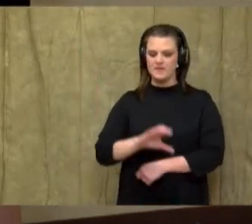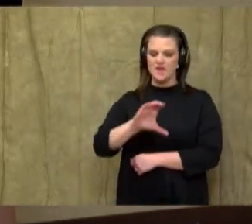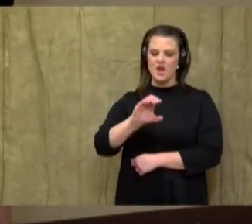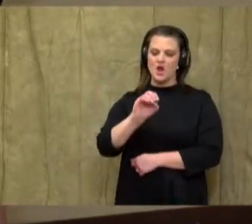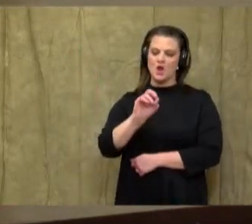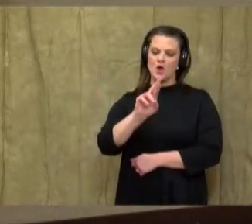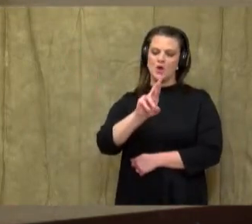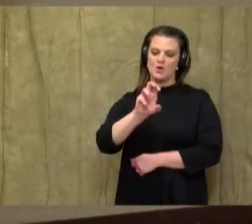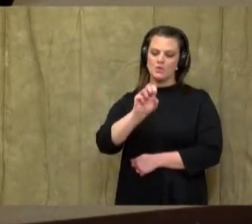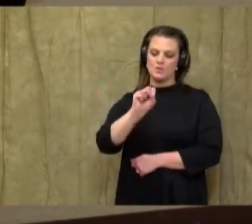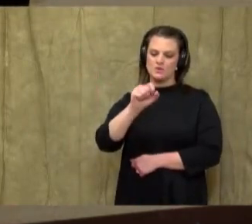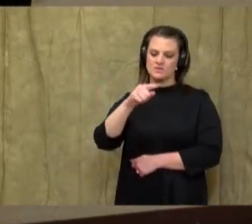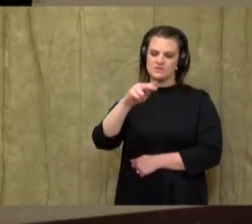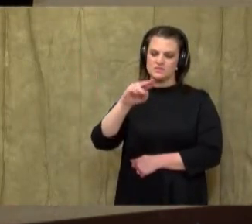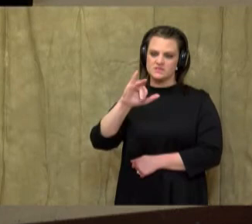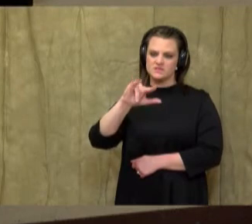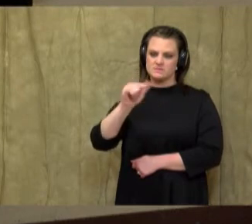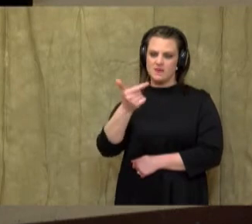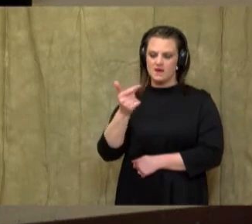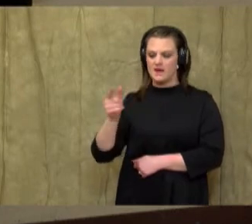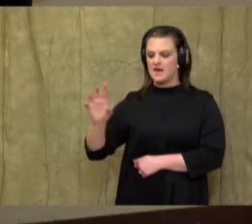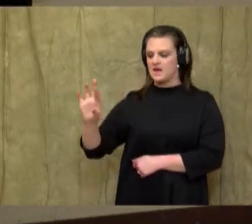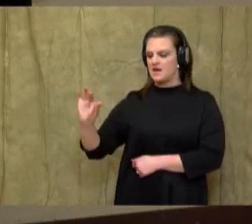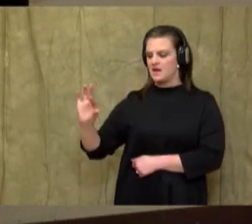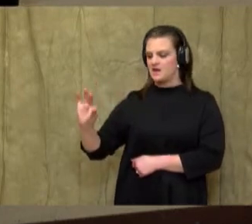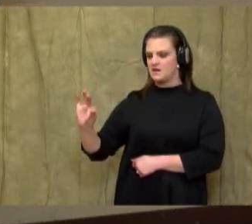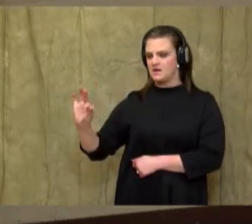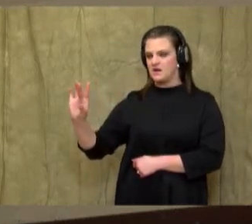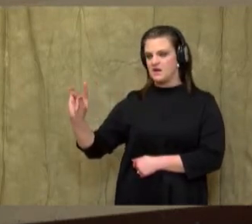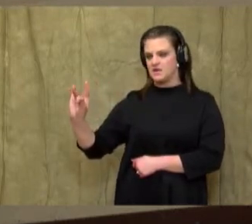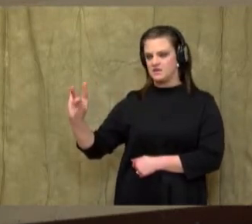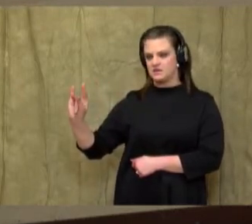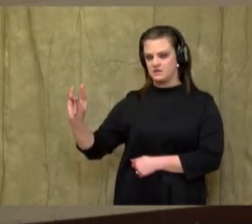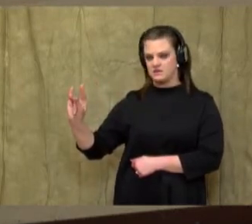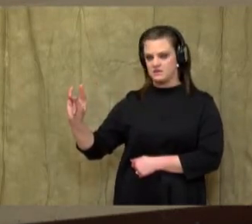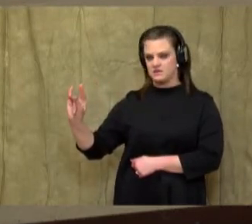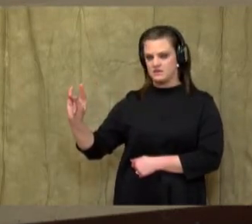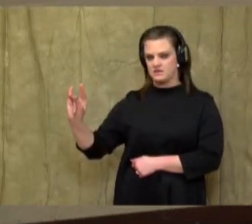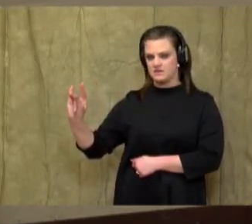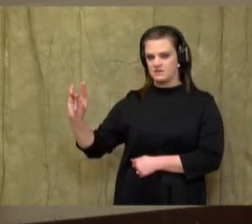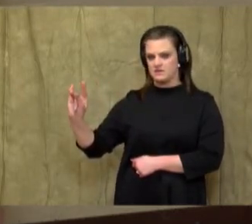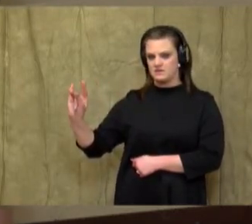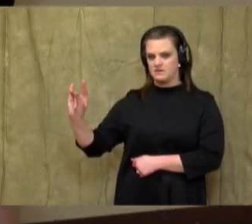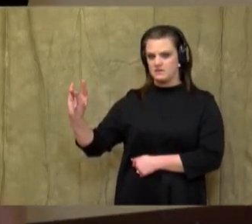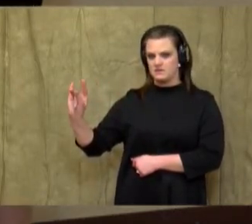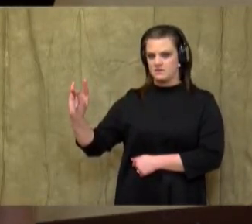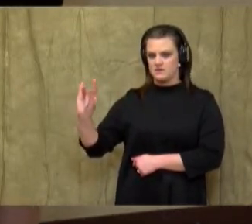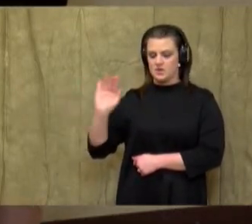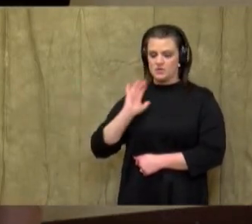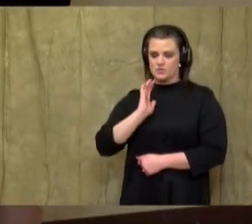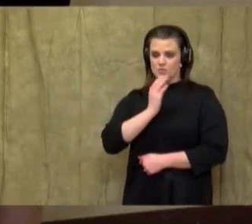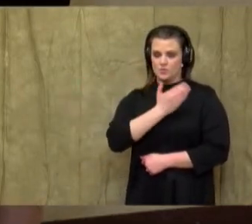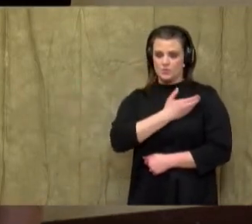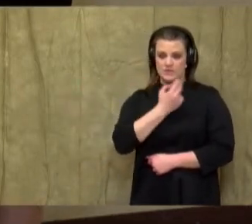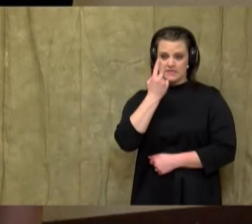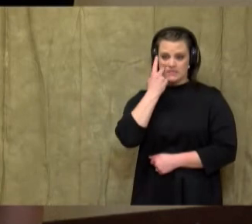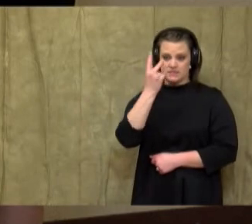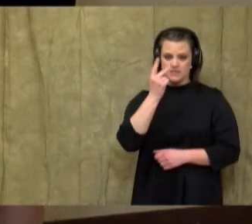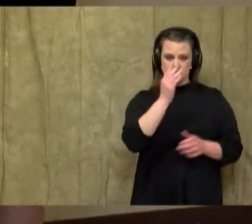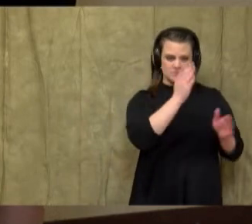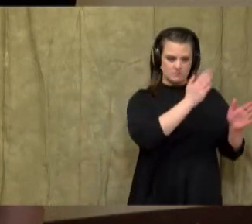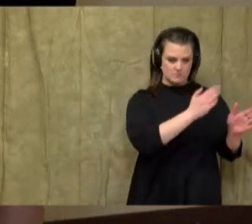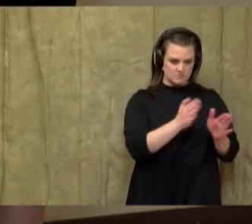corresponding terms are 9 and 18. So do we now see a